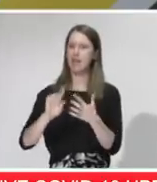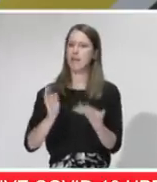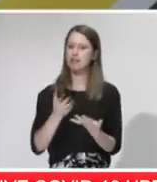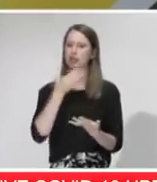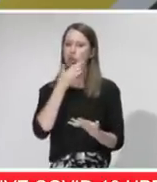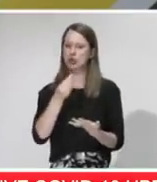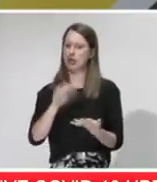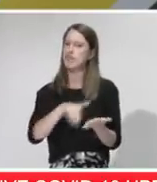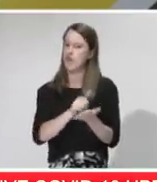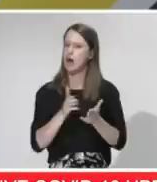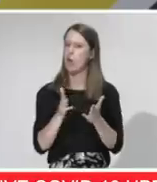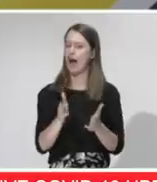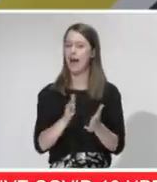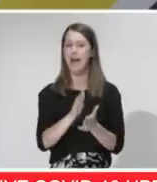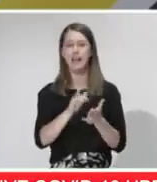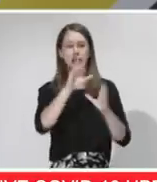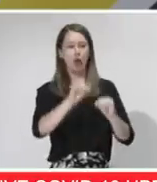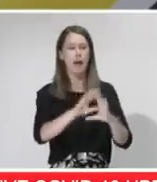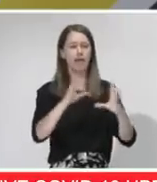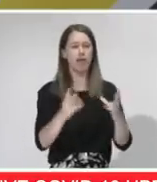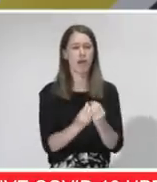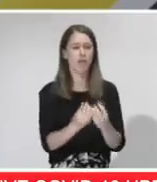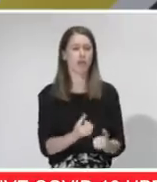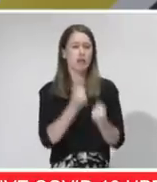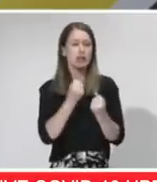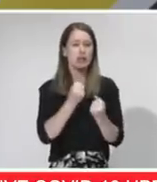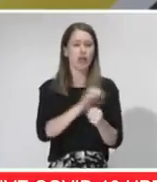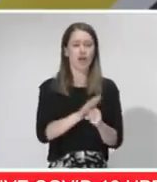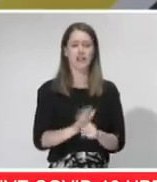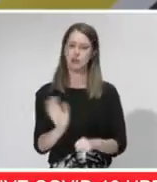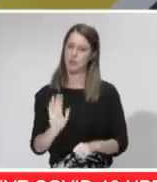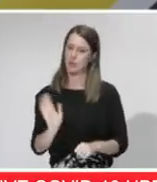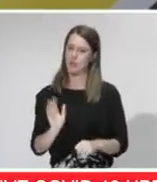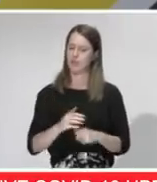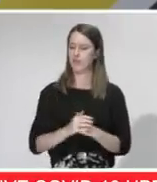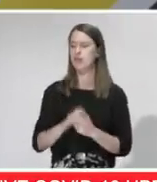appropriately, and likewise it is not a fail-safe. So there is a very low threshold